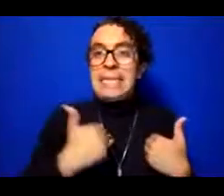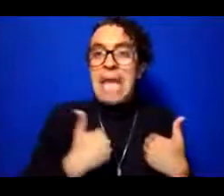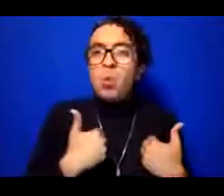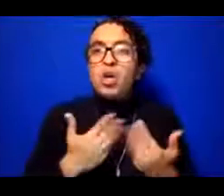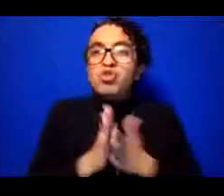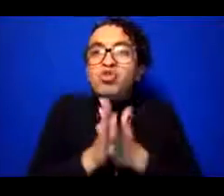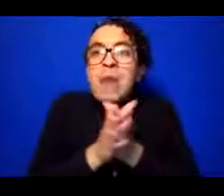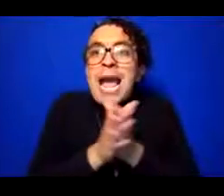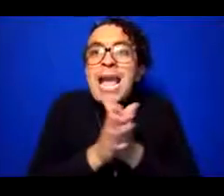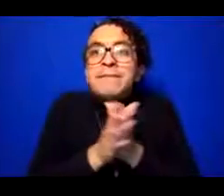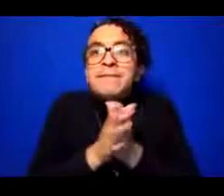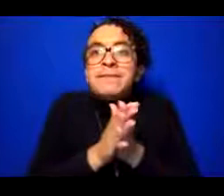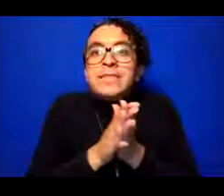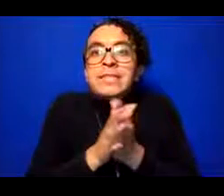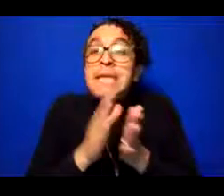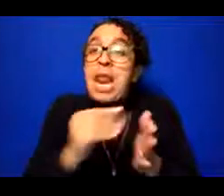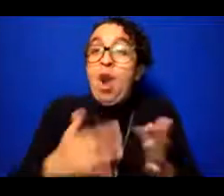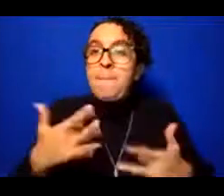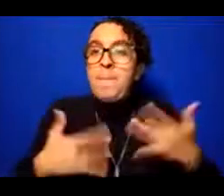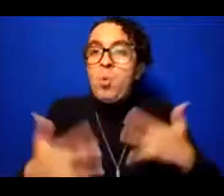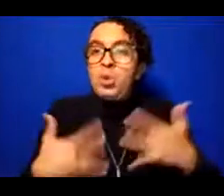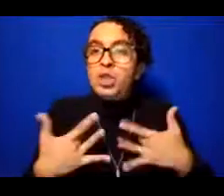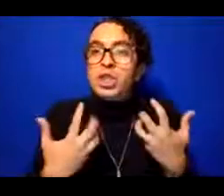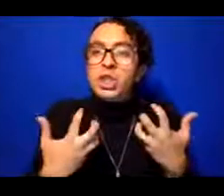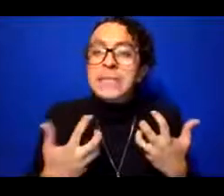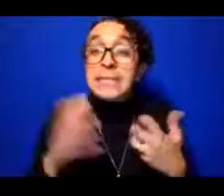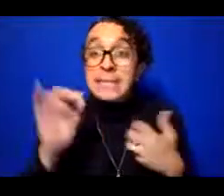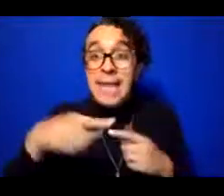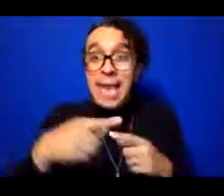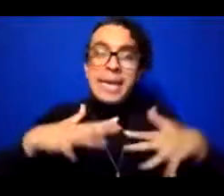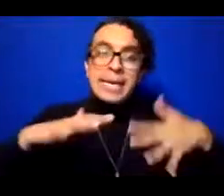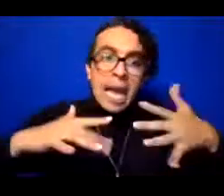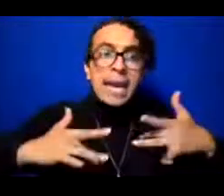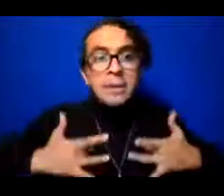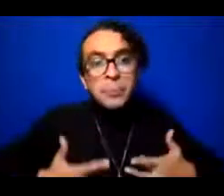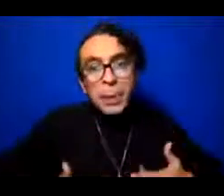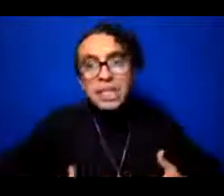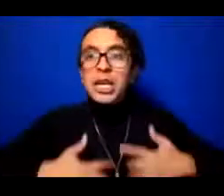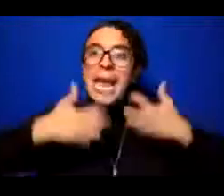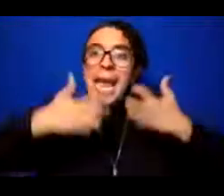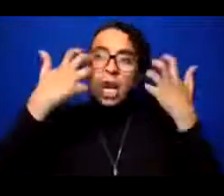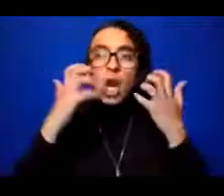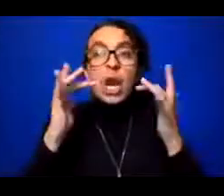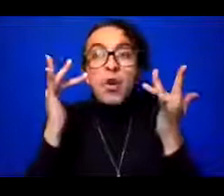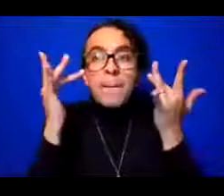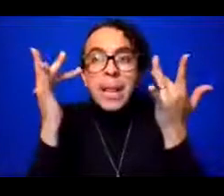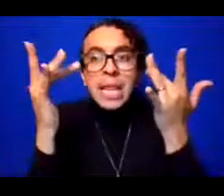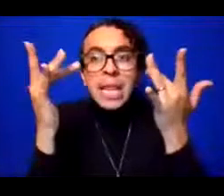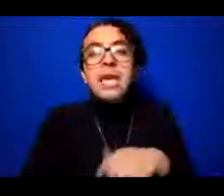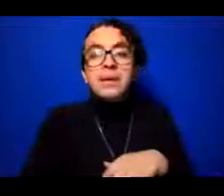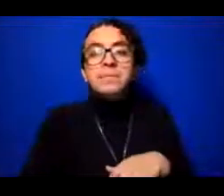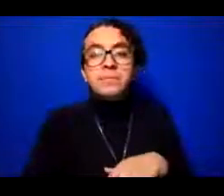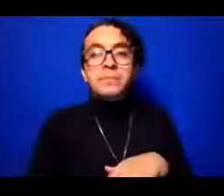urges, and most importantly, our emotions. So anxiety and depression and anger and irritability